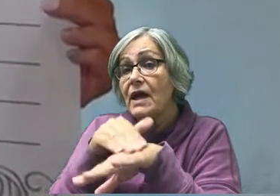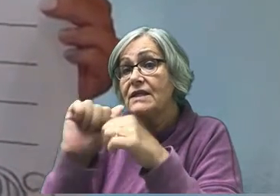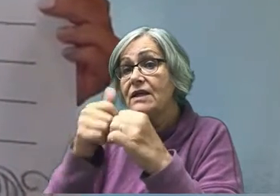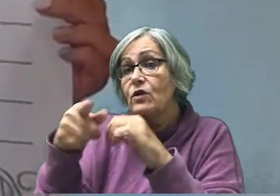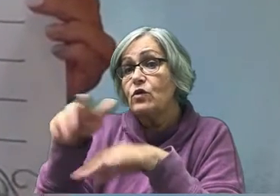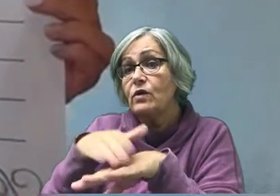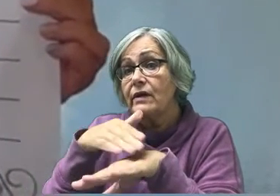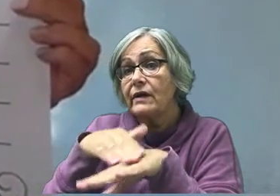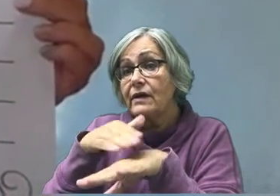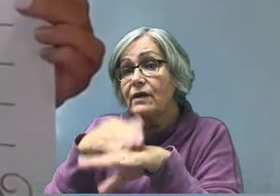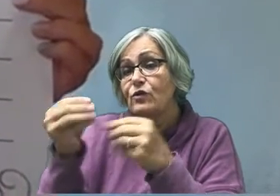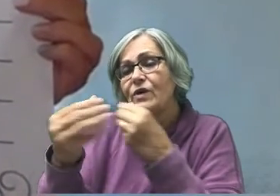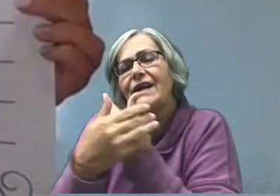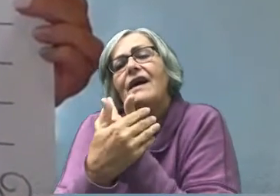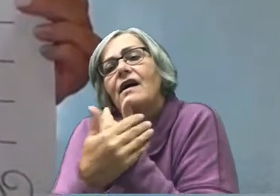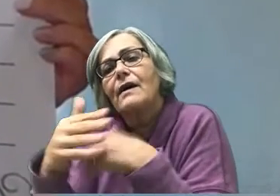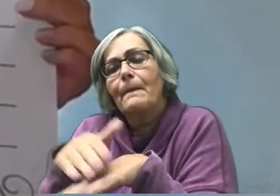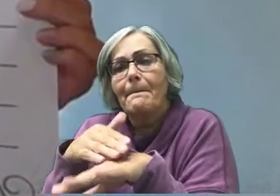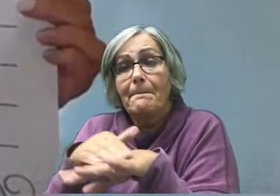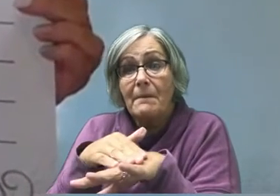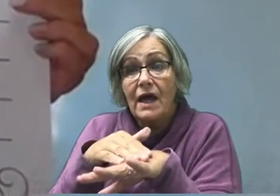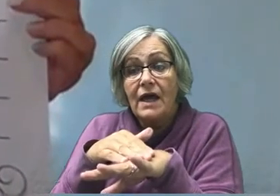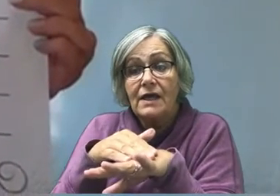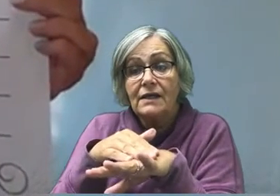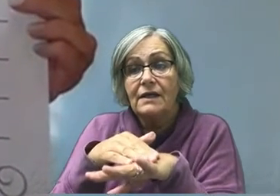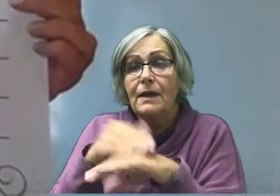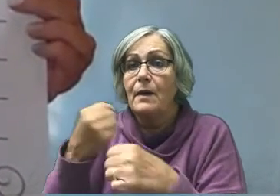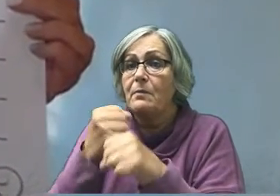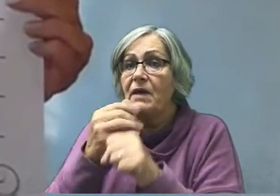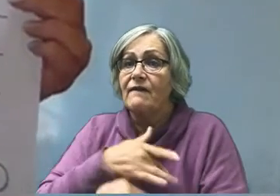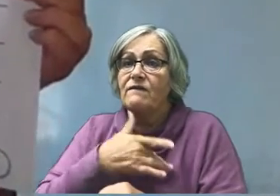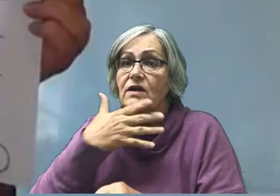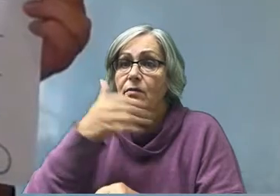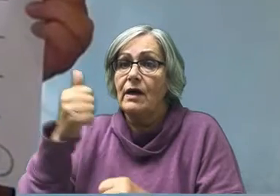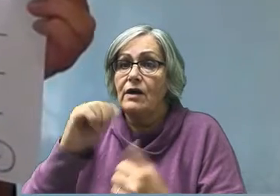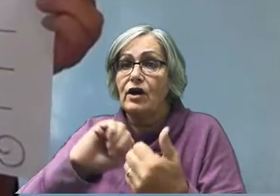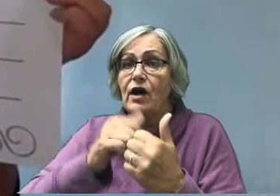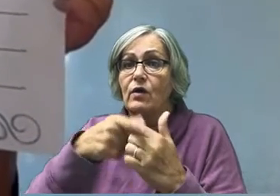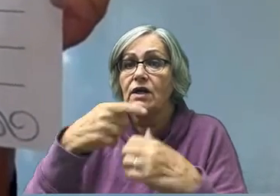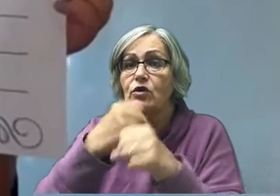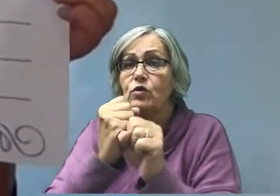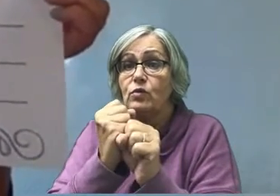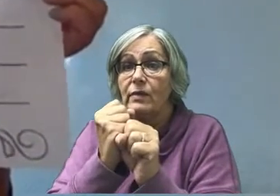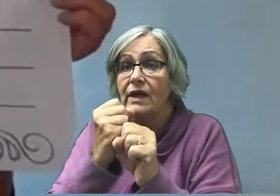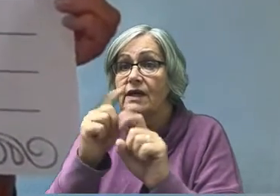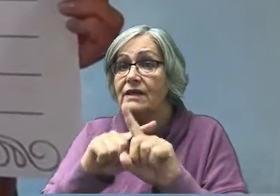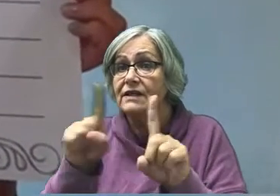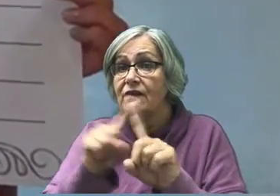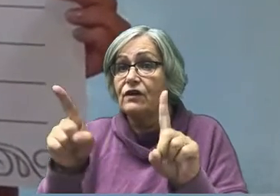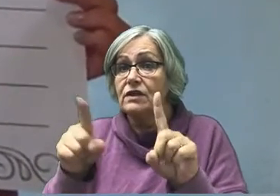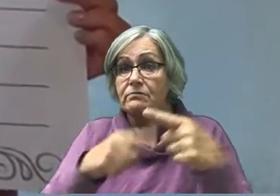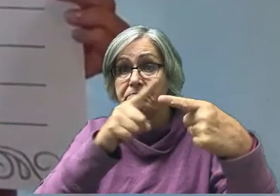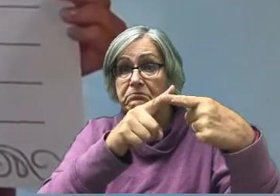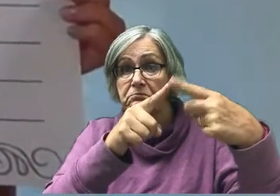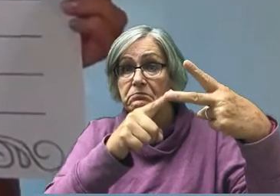can help with pets by giving a pet a hug, making a pet feel better. How else can you make a difference? Did you list